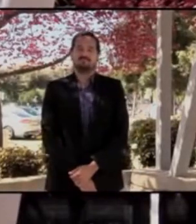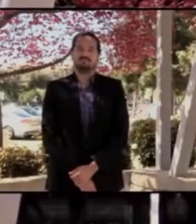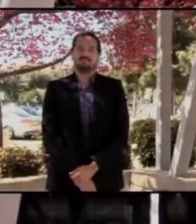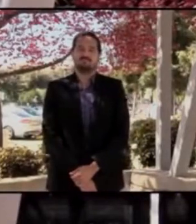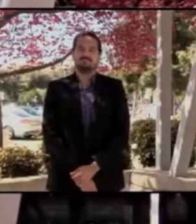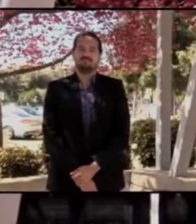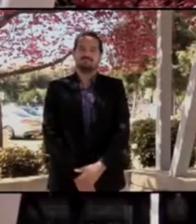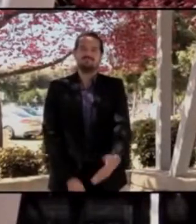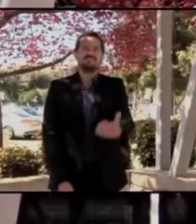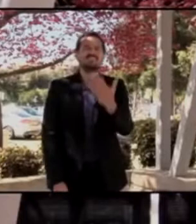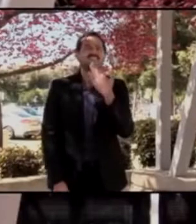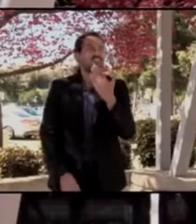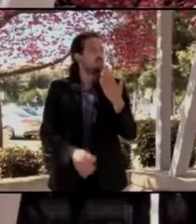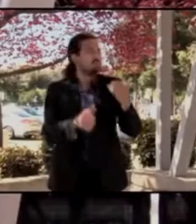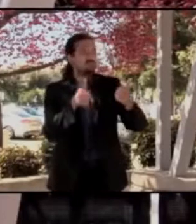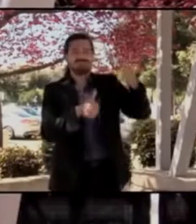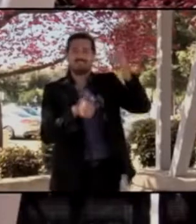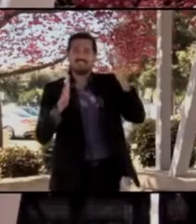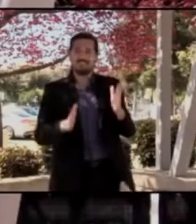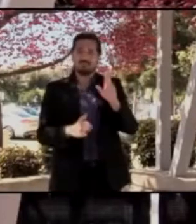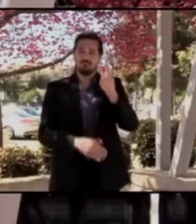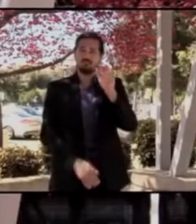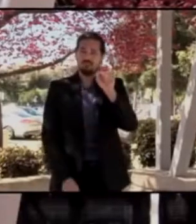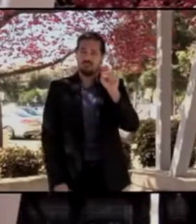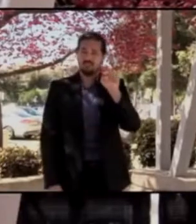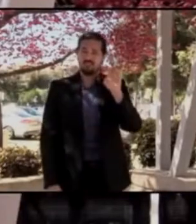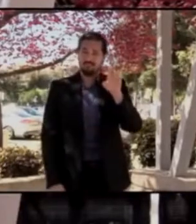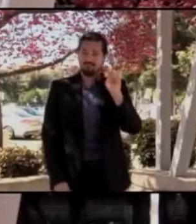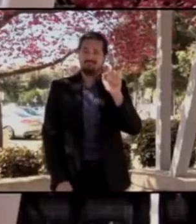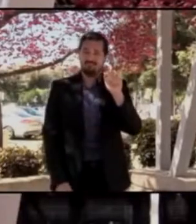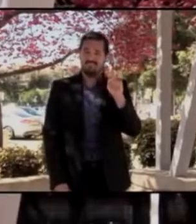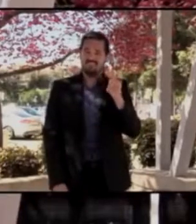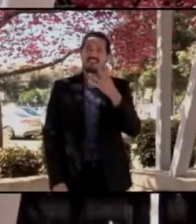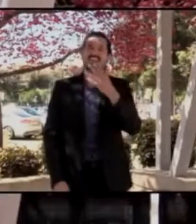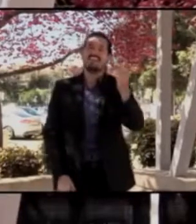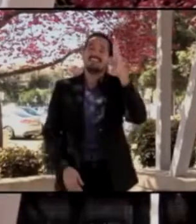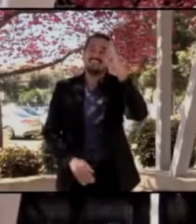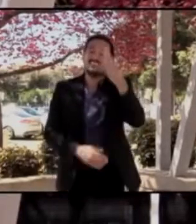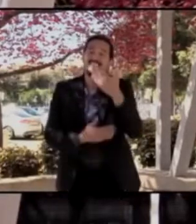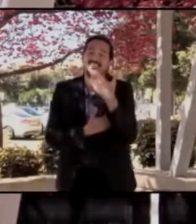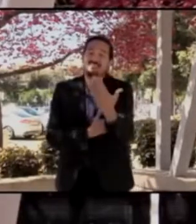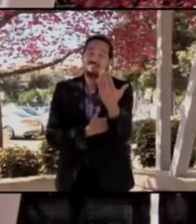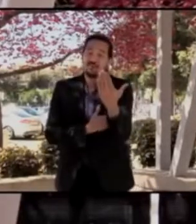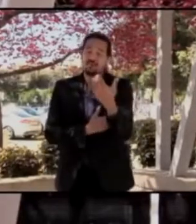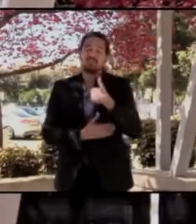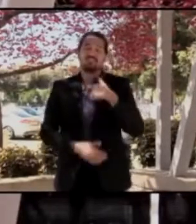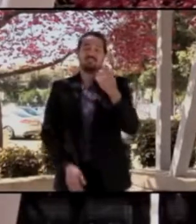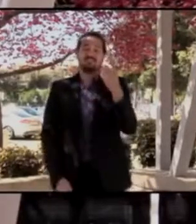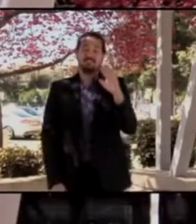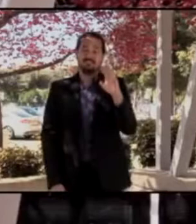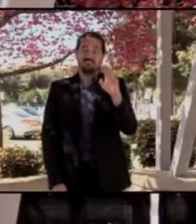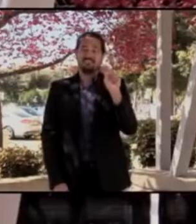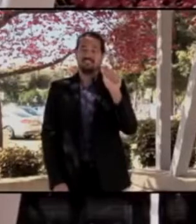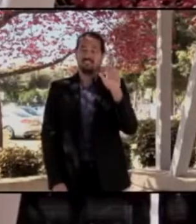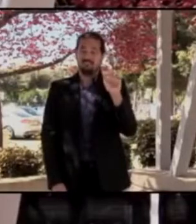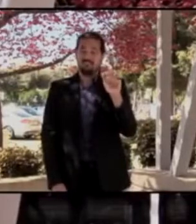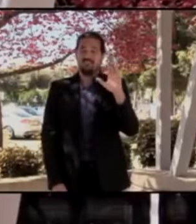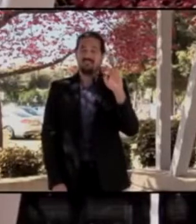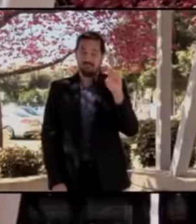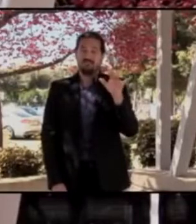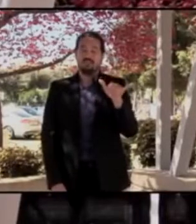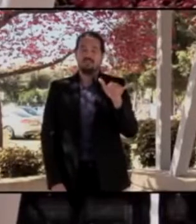Thank you, Supervisor Wasserman, and good morning, everyone. I'm Dr. Sara Cody. It's lovely to be with you all, as